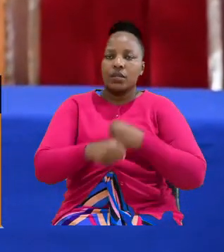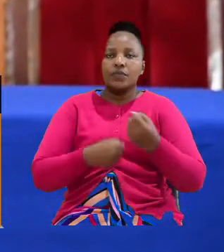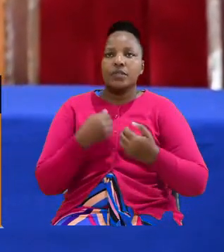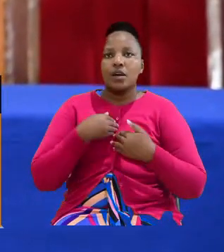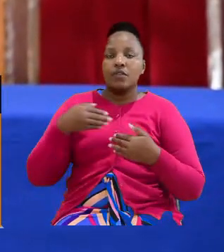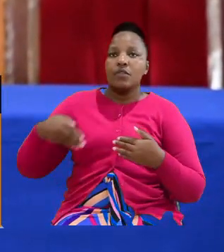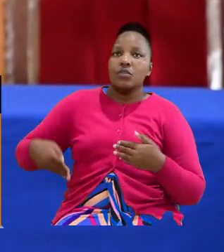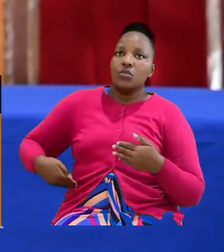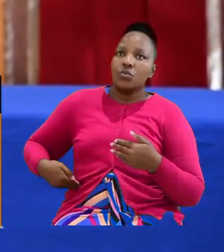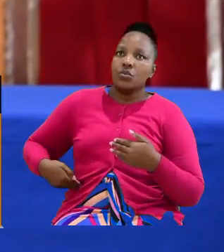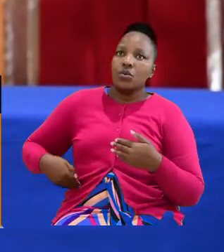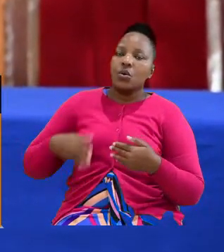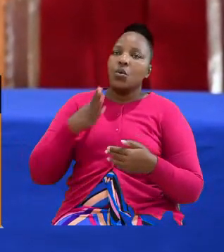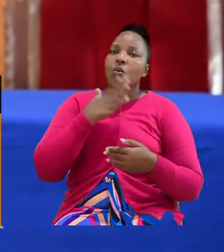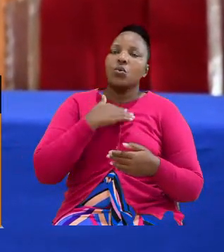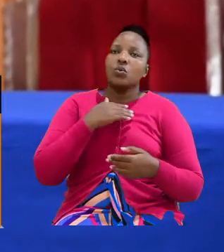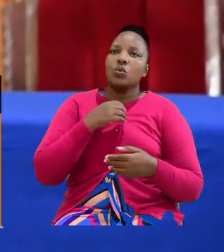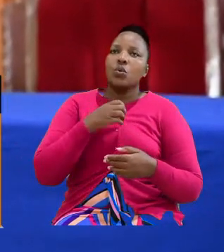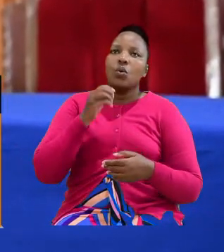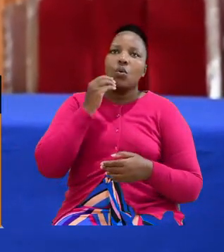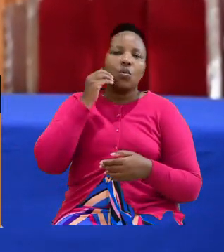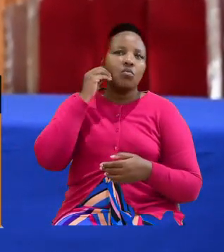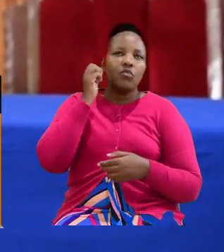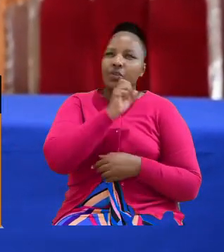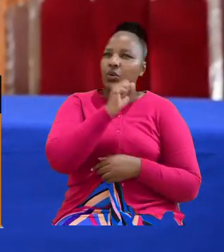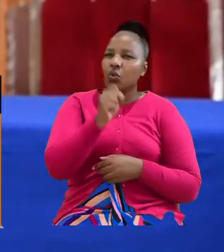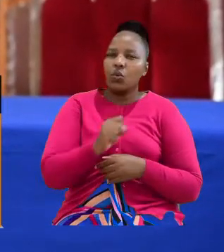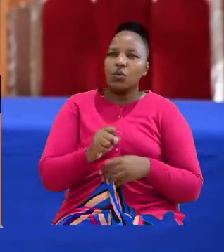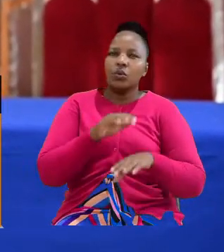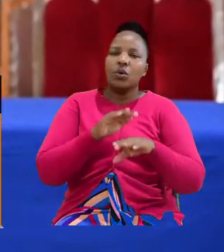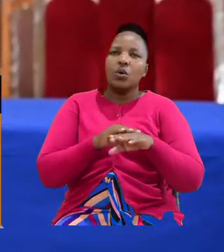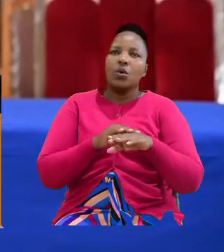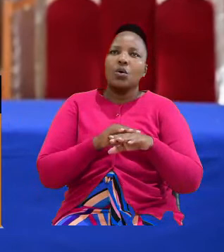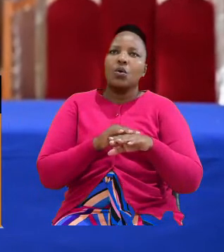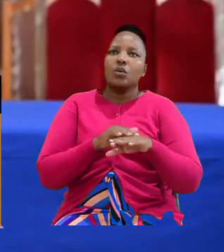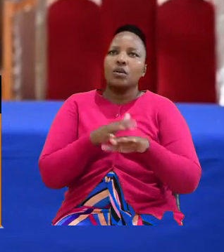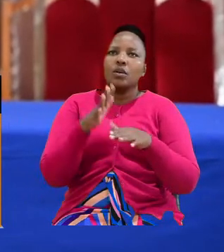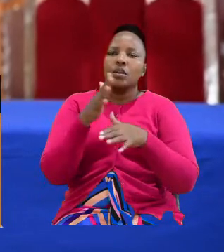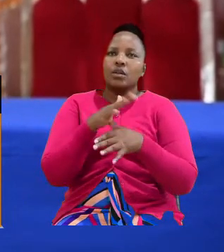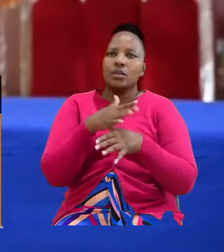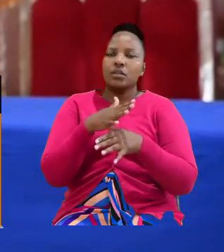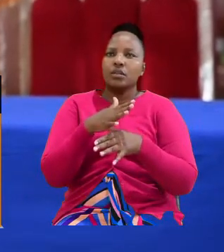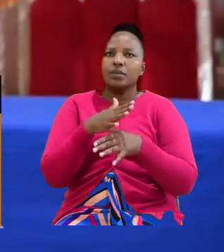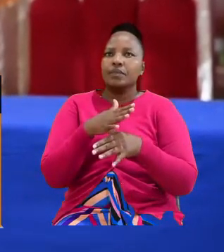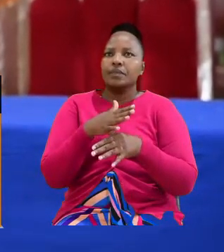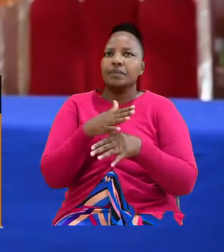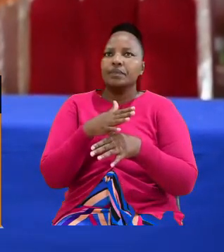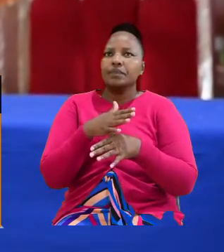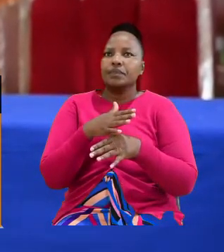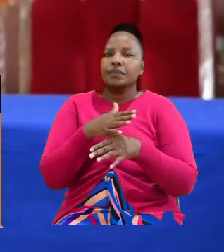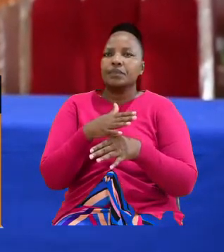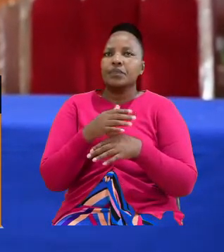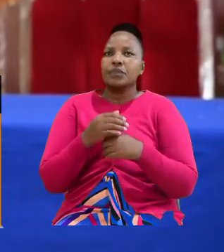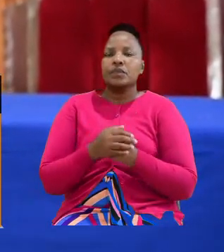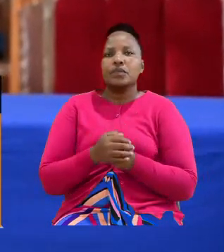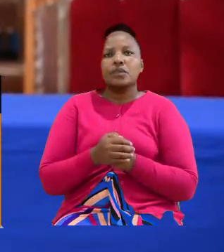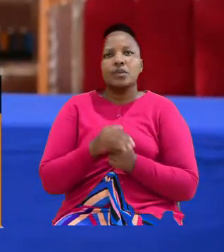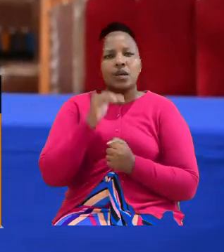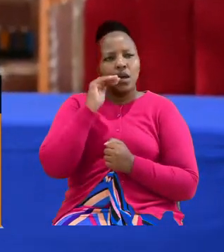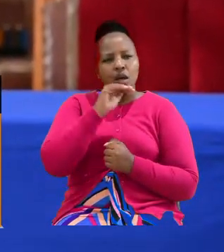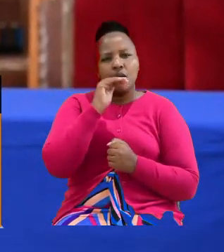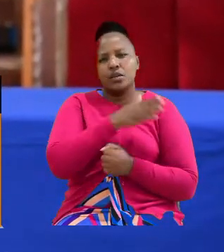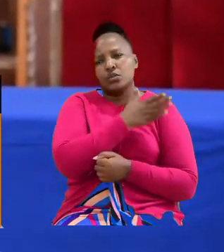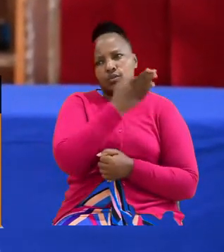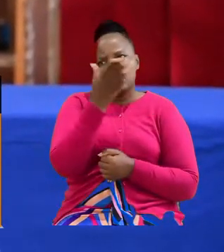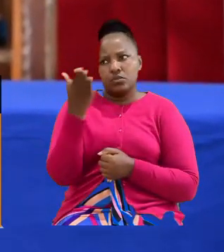going to that home, Mji wa Wazee, coming Thursday, which is 1st of June. So we kindly plead